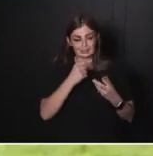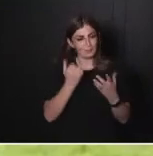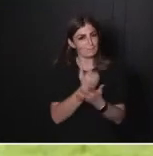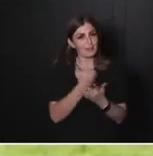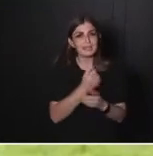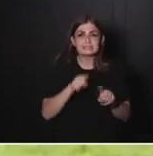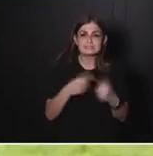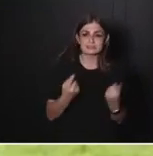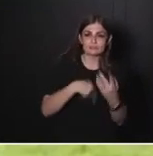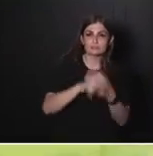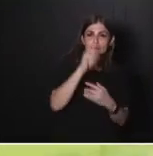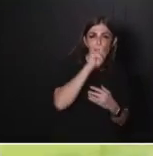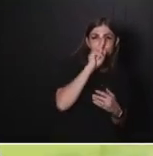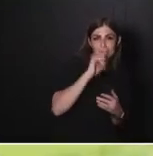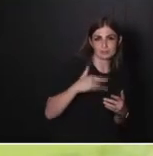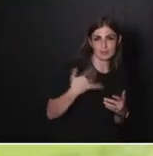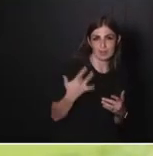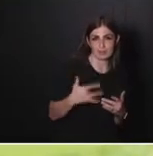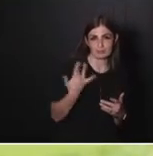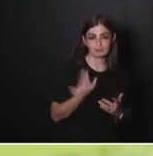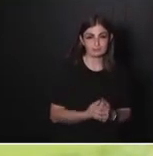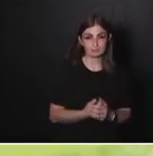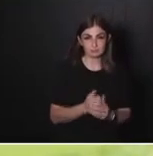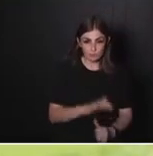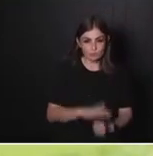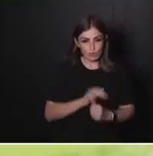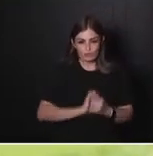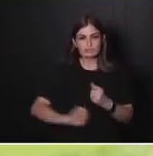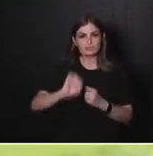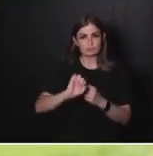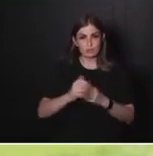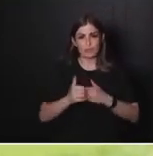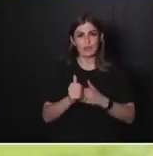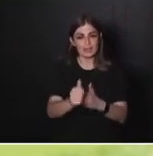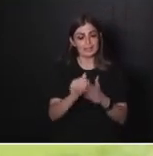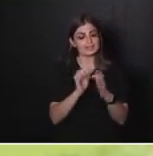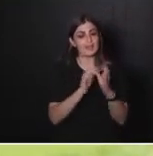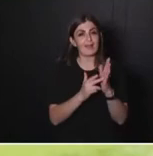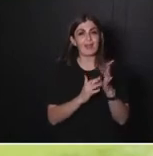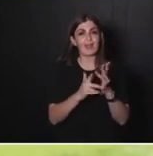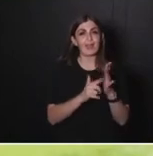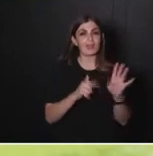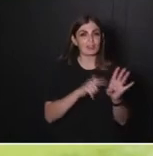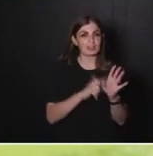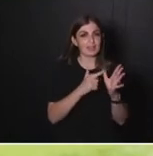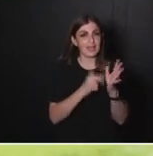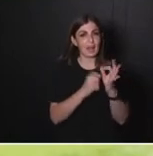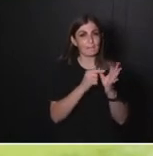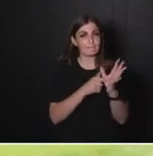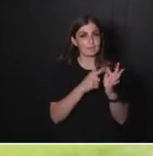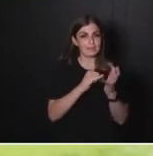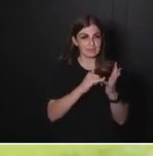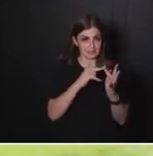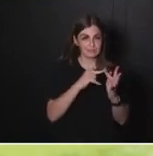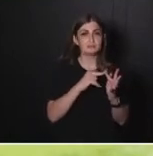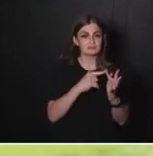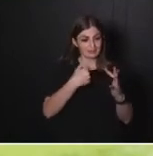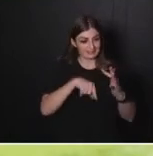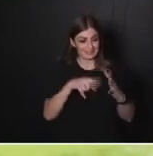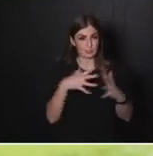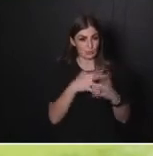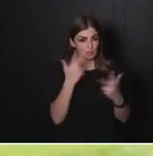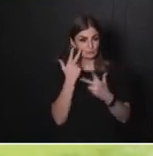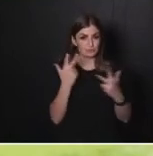to people's lives. The priorities that your leader, Anthony Albanese, has set out this week are a great